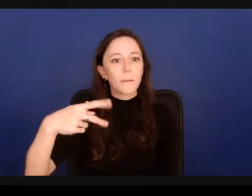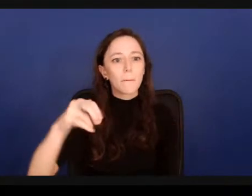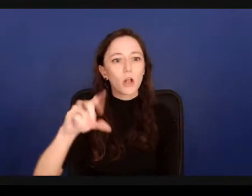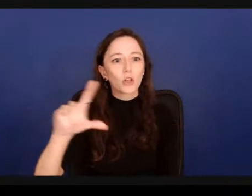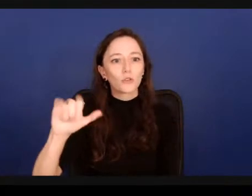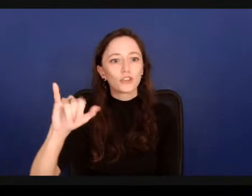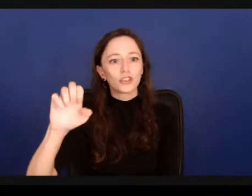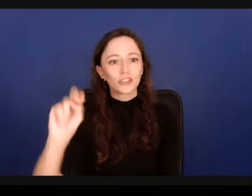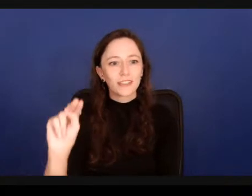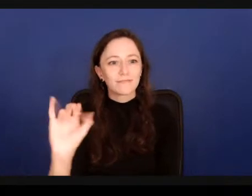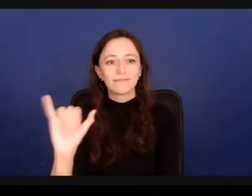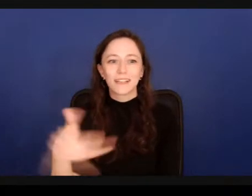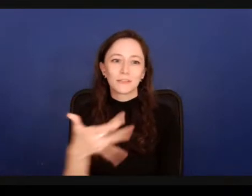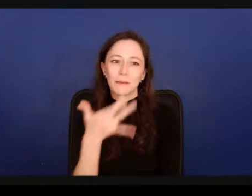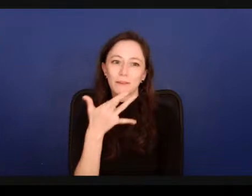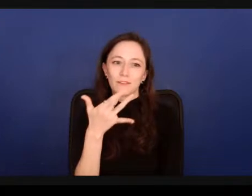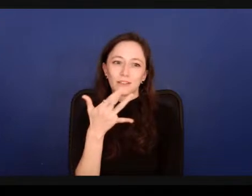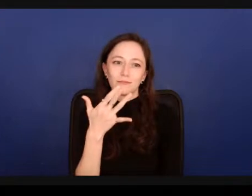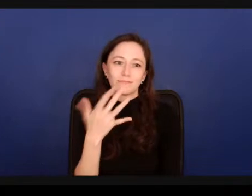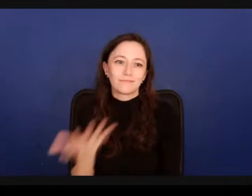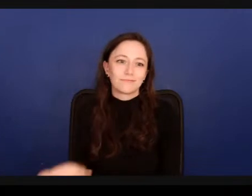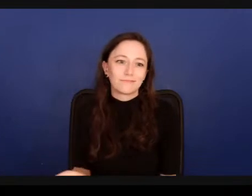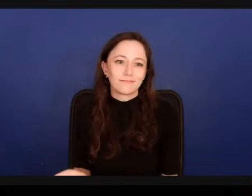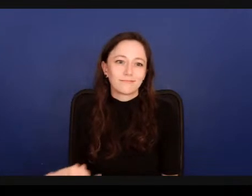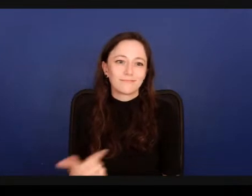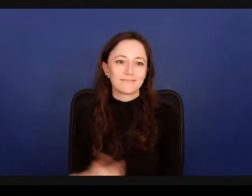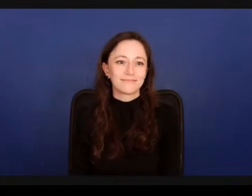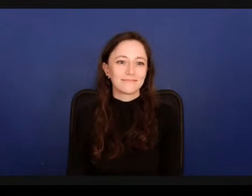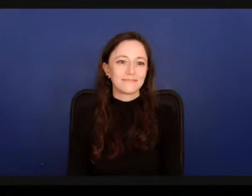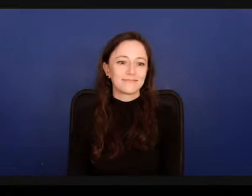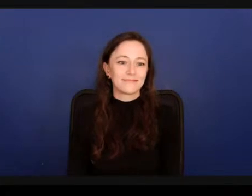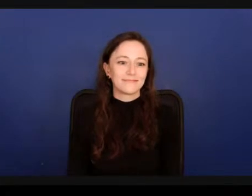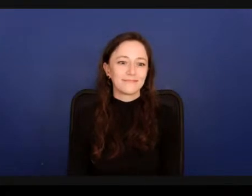me. Yeah. But I use weird terms personally.